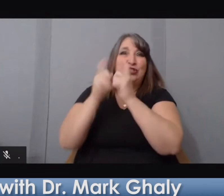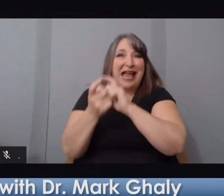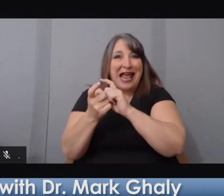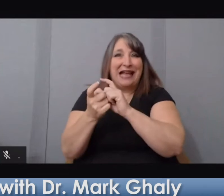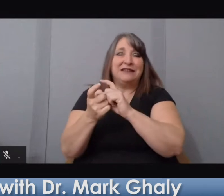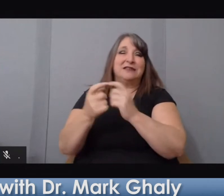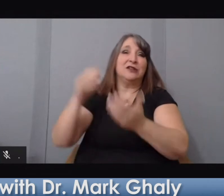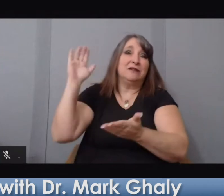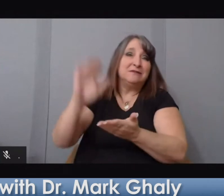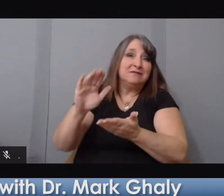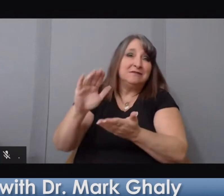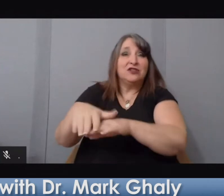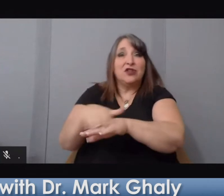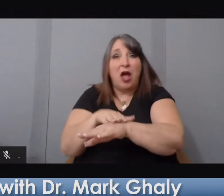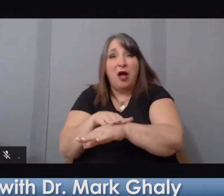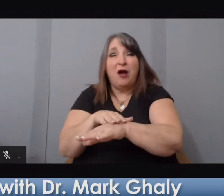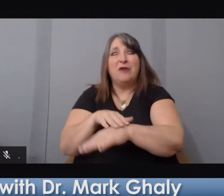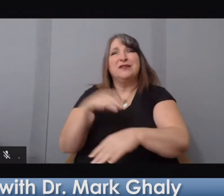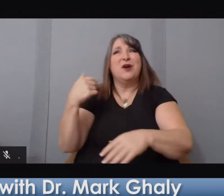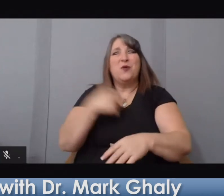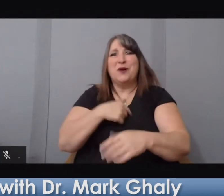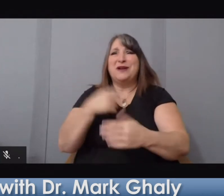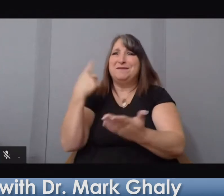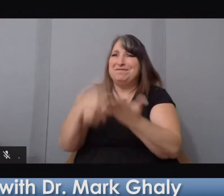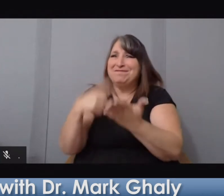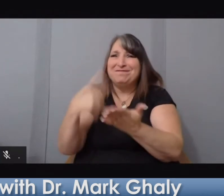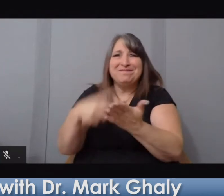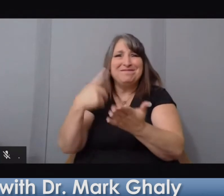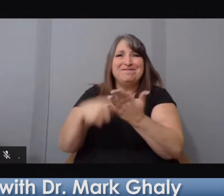might need to be reconsidered. So there's a number, those are a